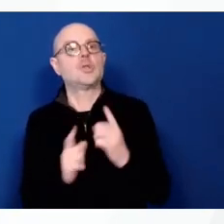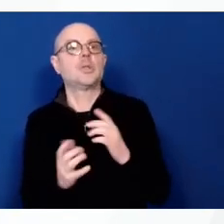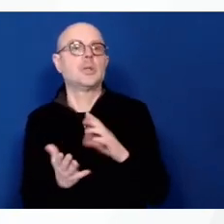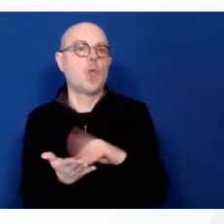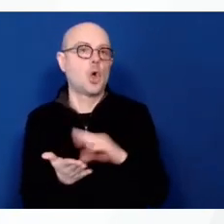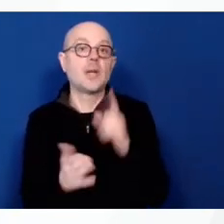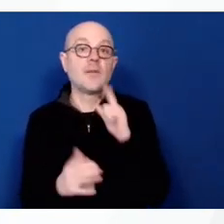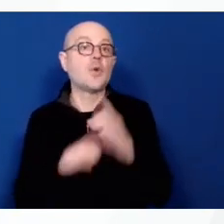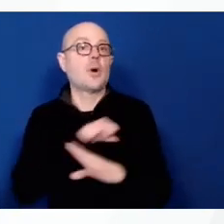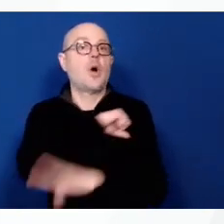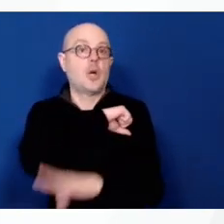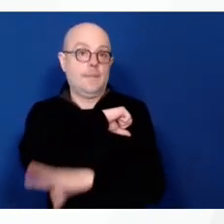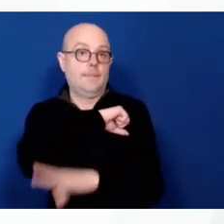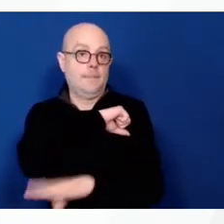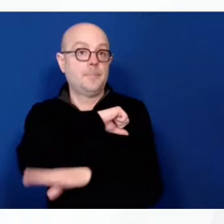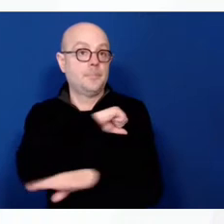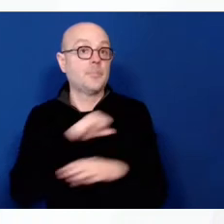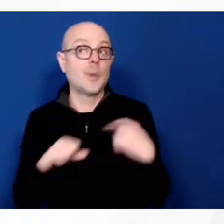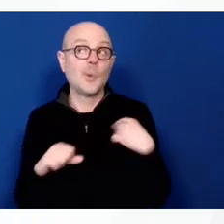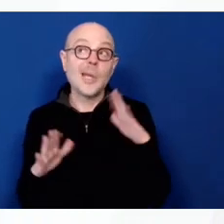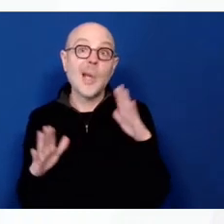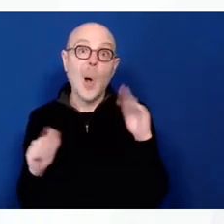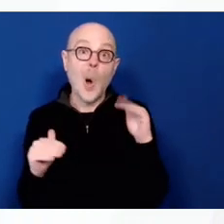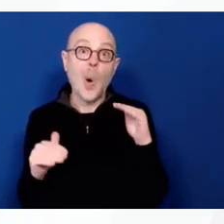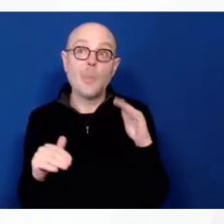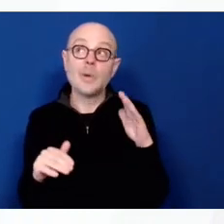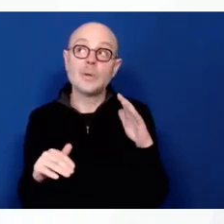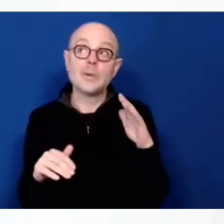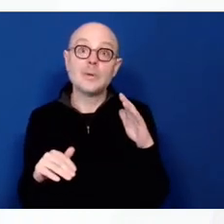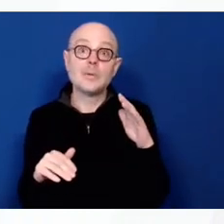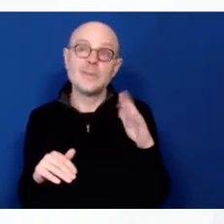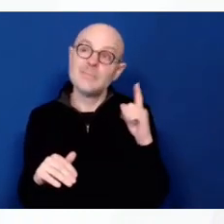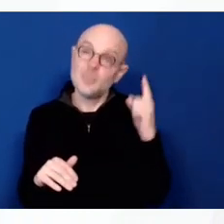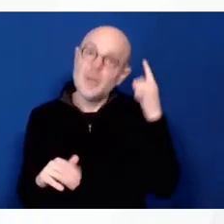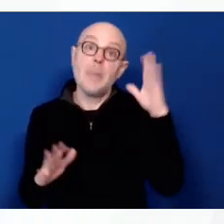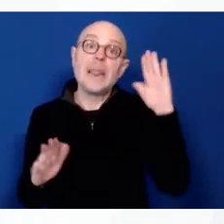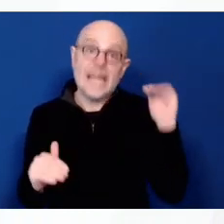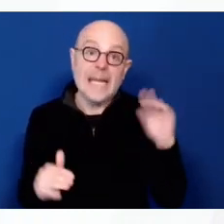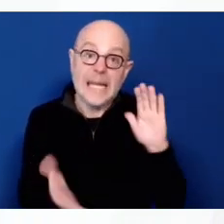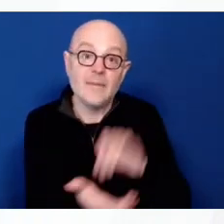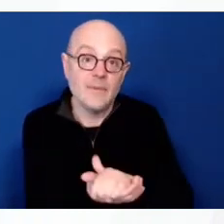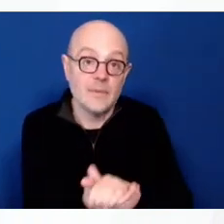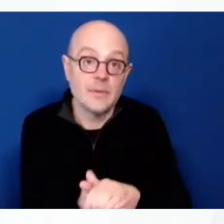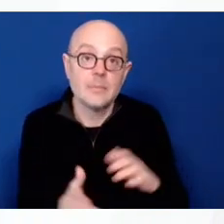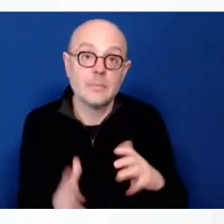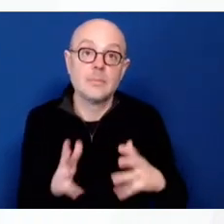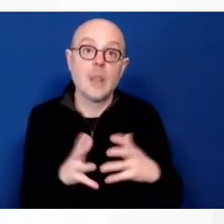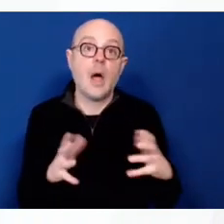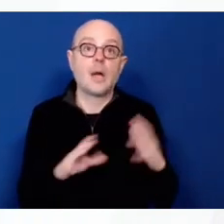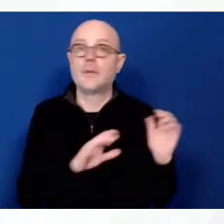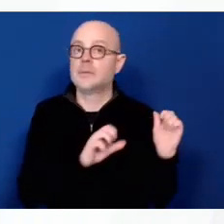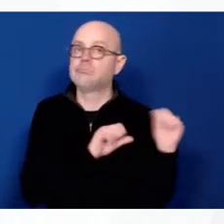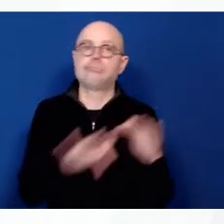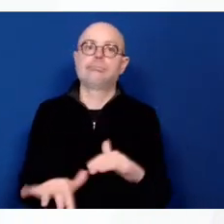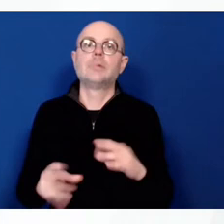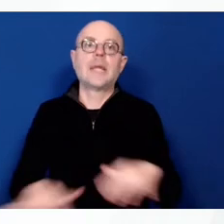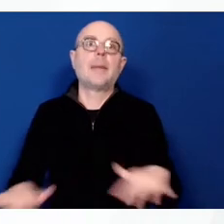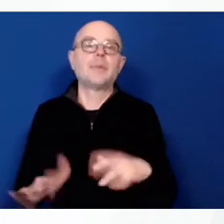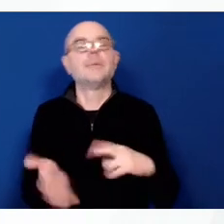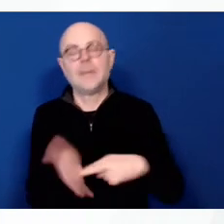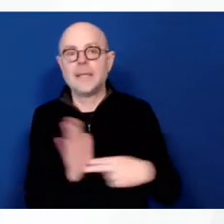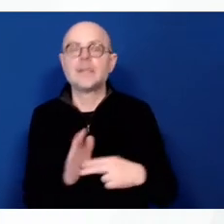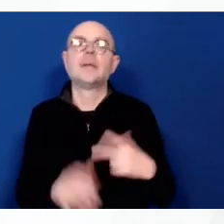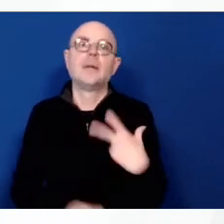We expect and hope to be mostly in-person for autumn quarter. Of course, that's going to depend on vaccination rates and the spread of